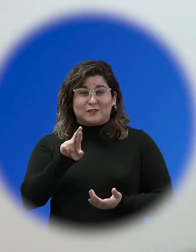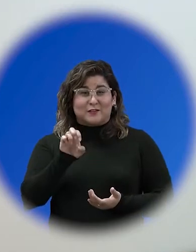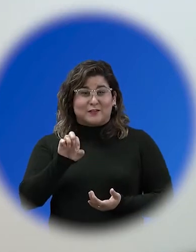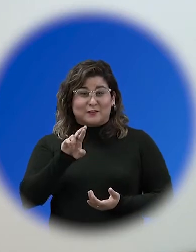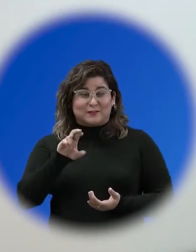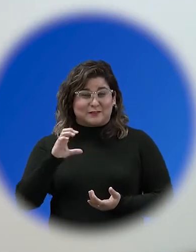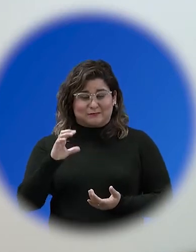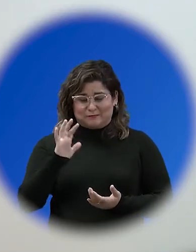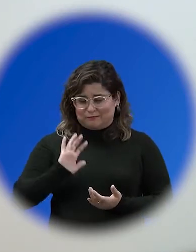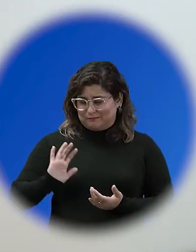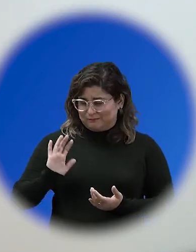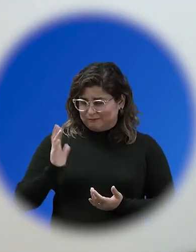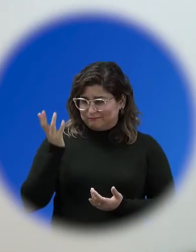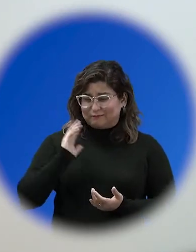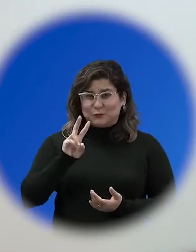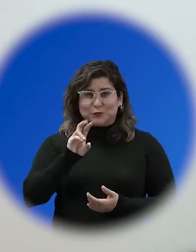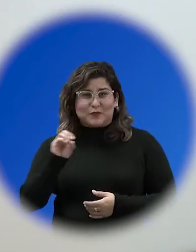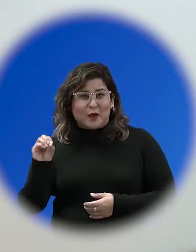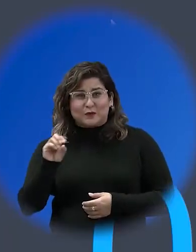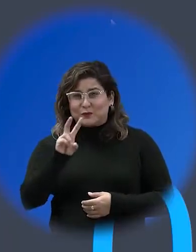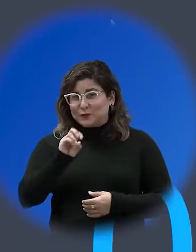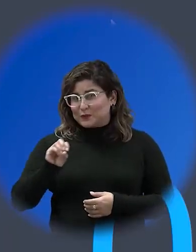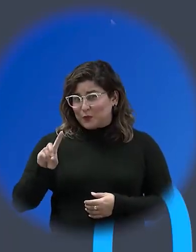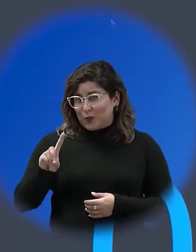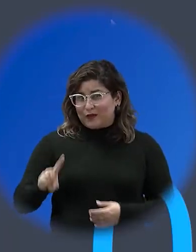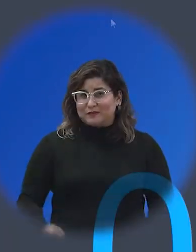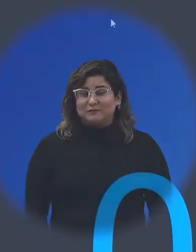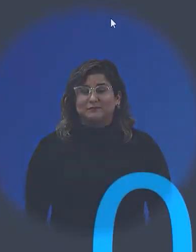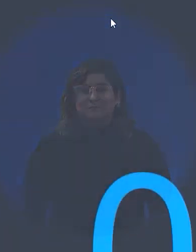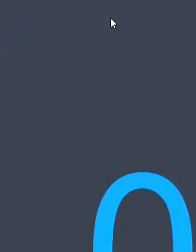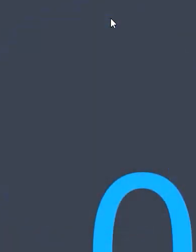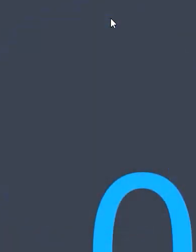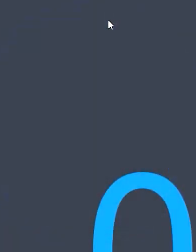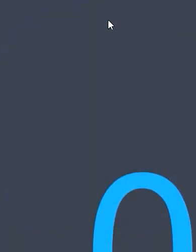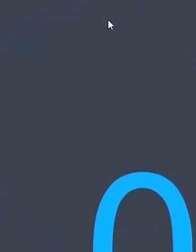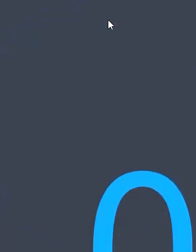that was in like 2000, 2001.